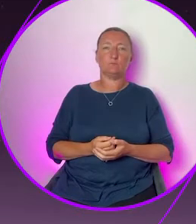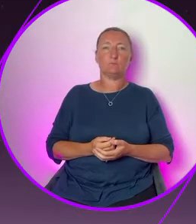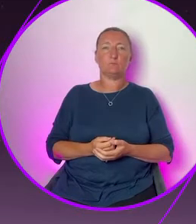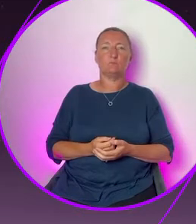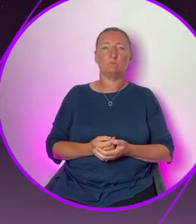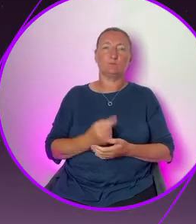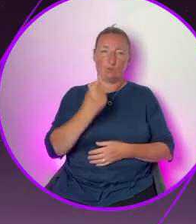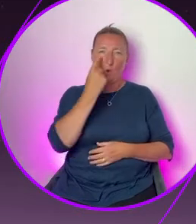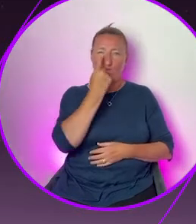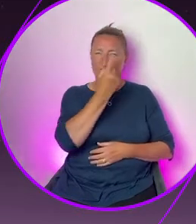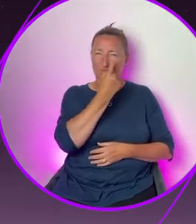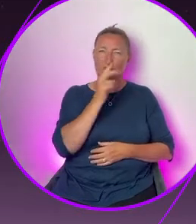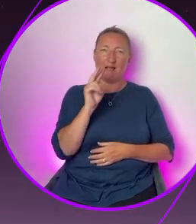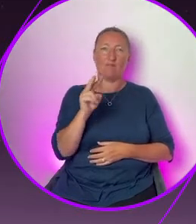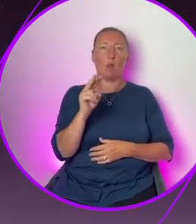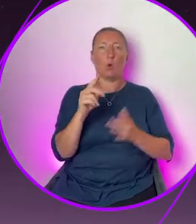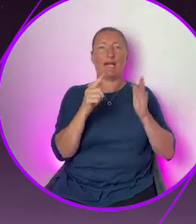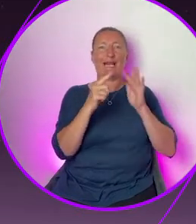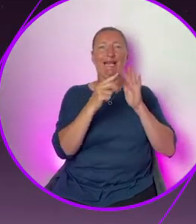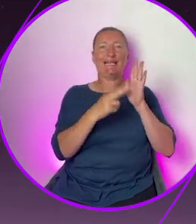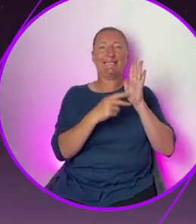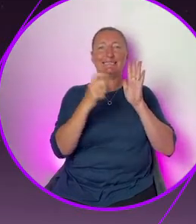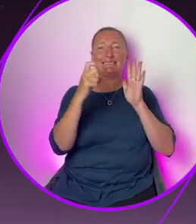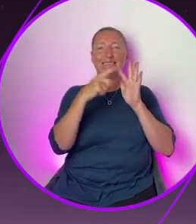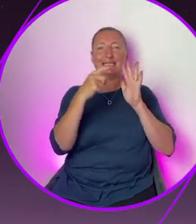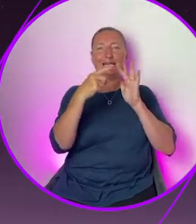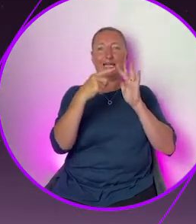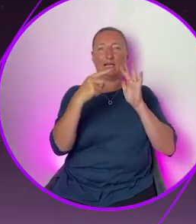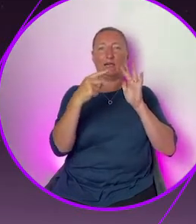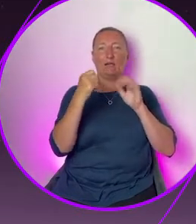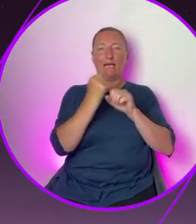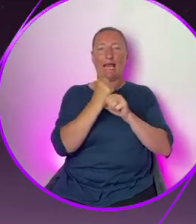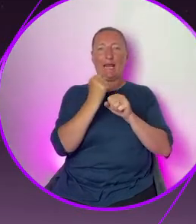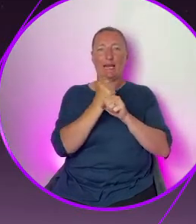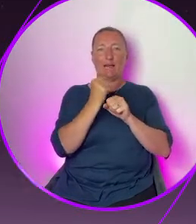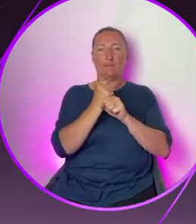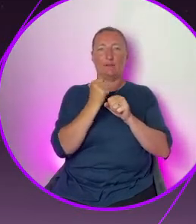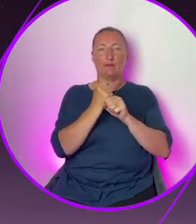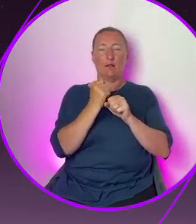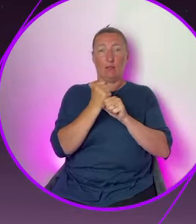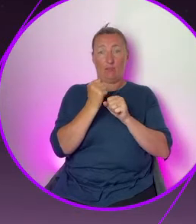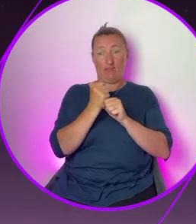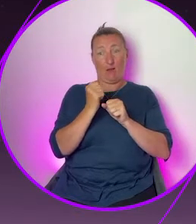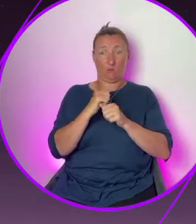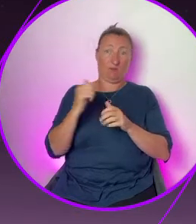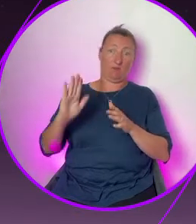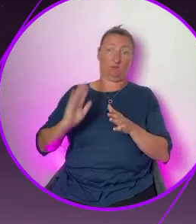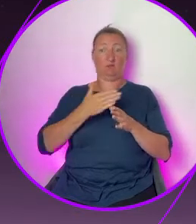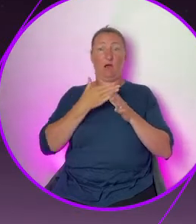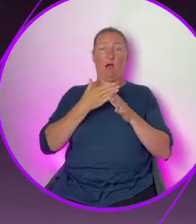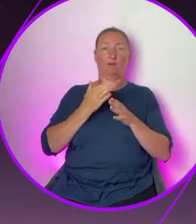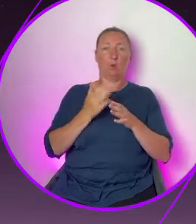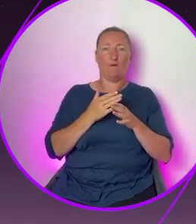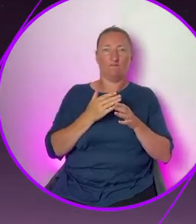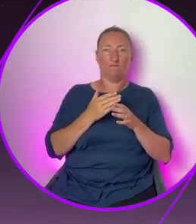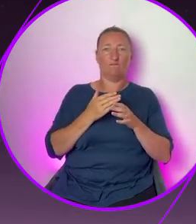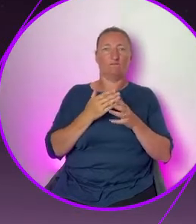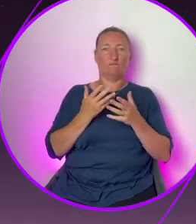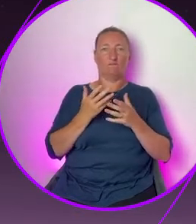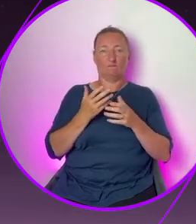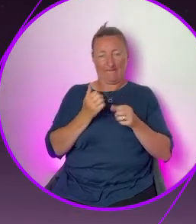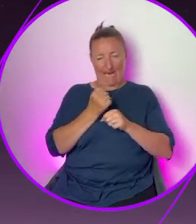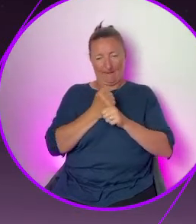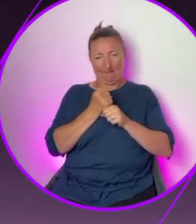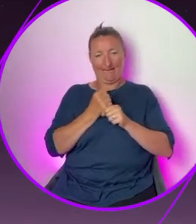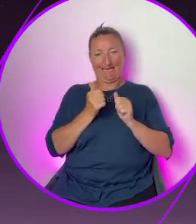obvious place to start is indie games, which is ultimately the genesis of the games industry as we know it today, and an incredibly interesting area of